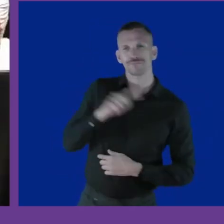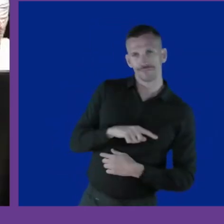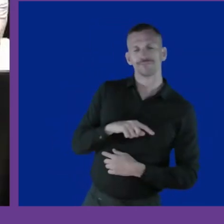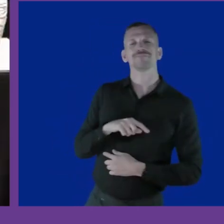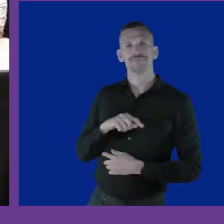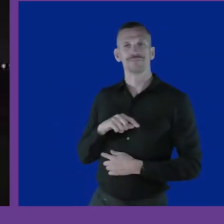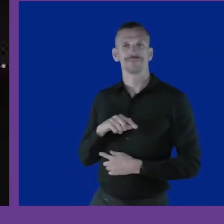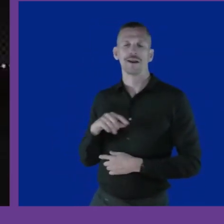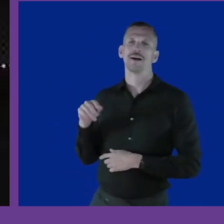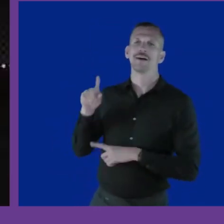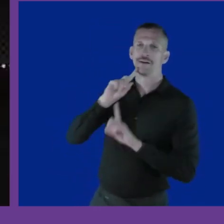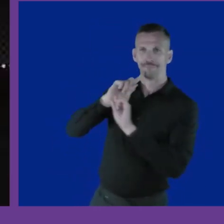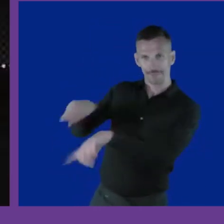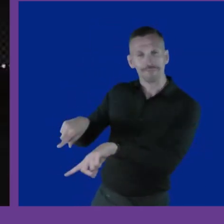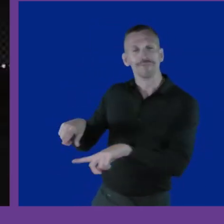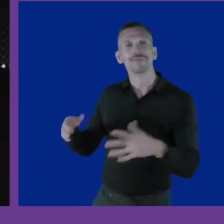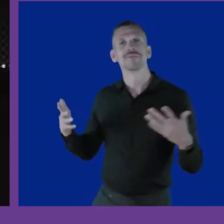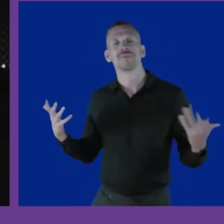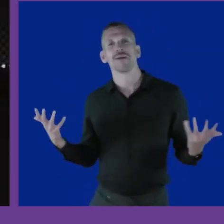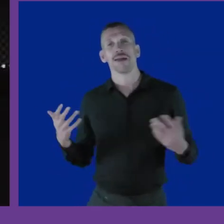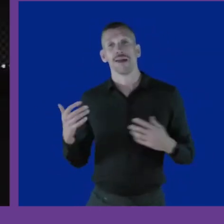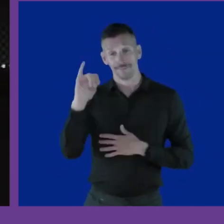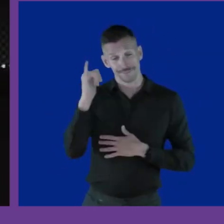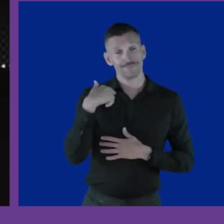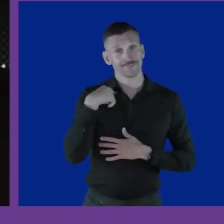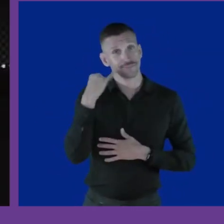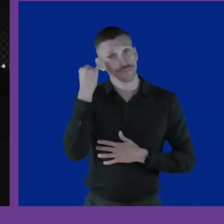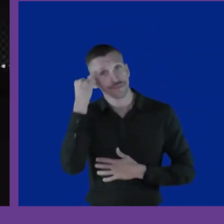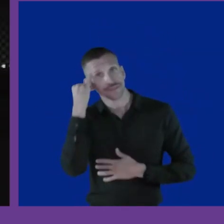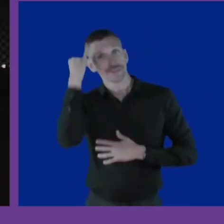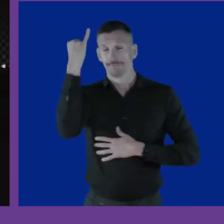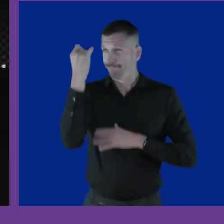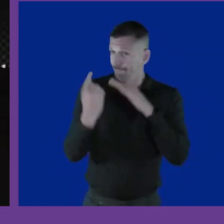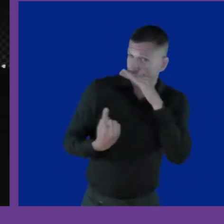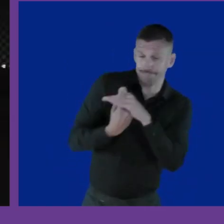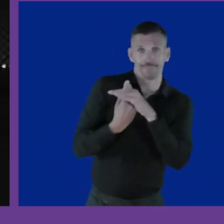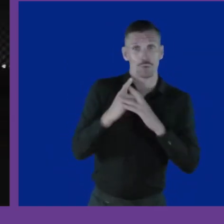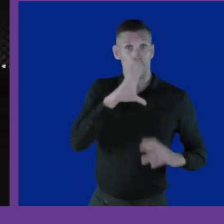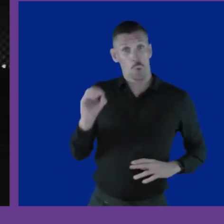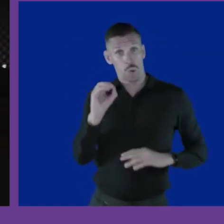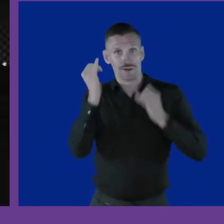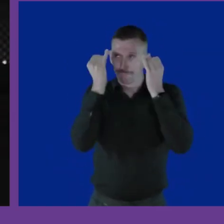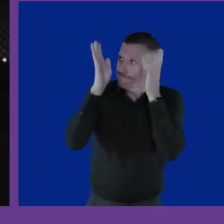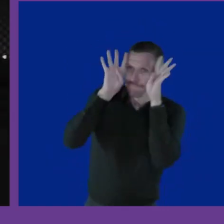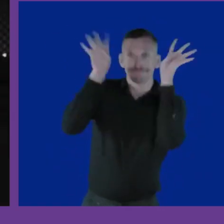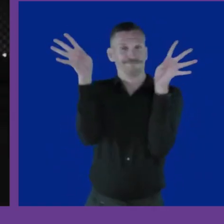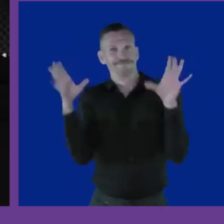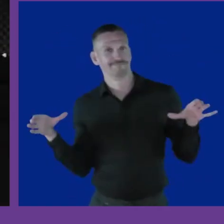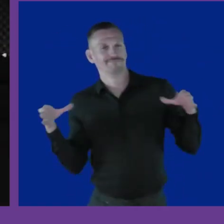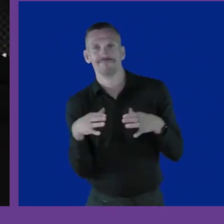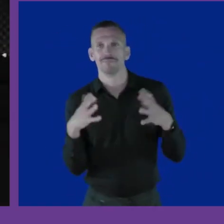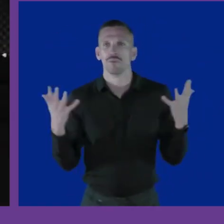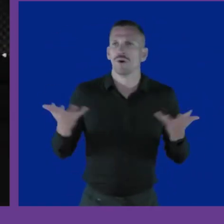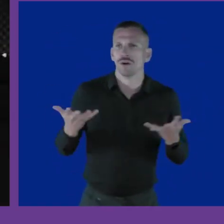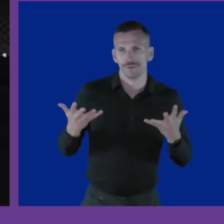co-creation. And so whenever we come up with new solutions and new innovations, what we do is we work